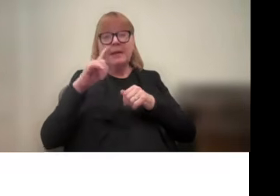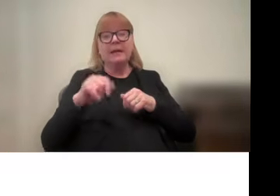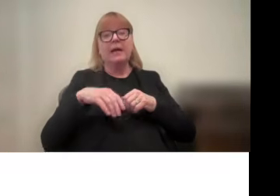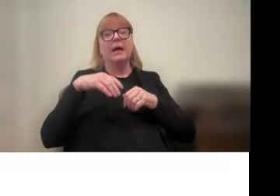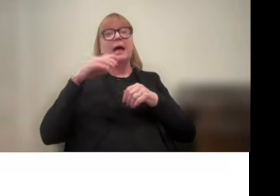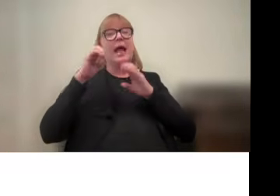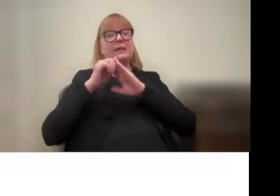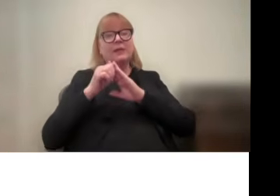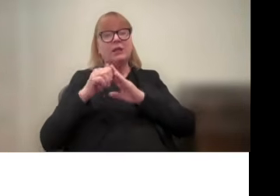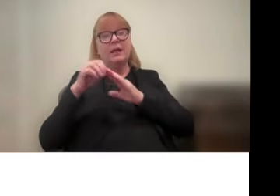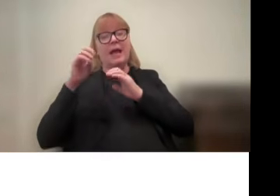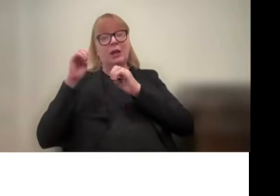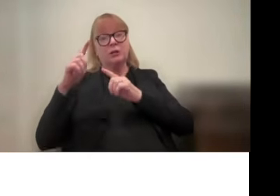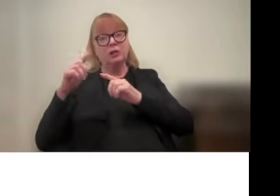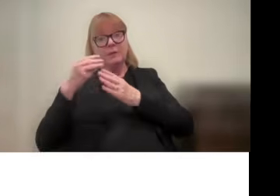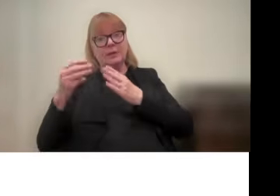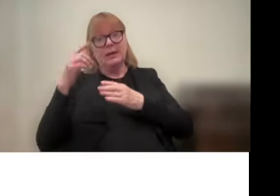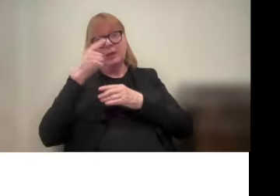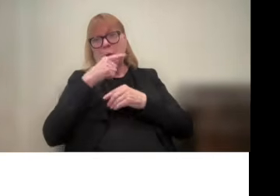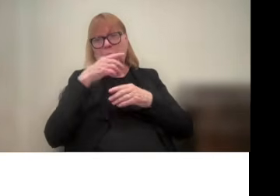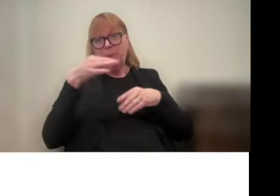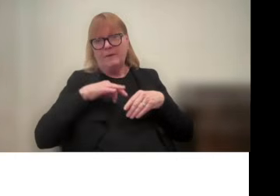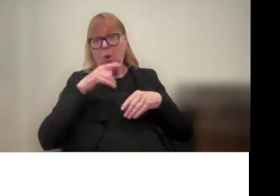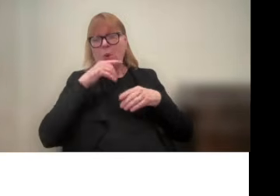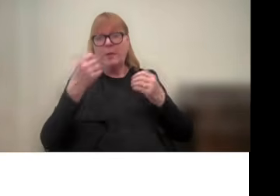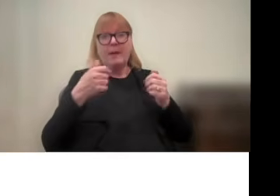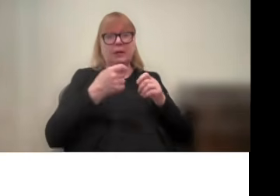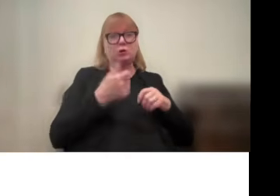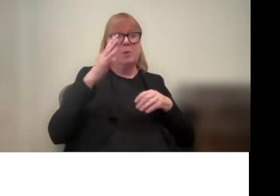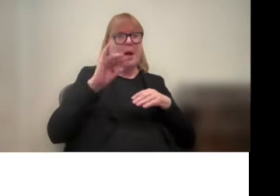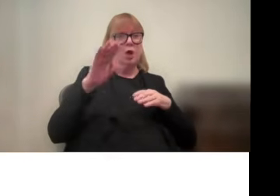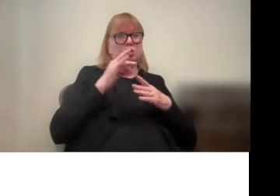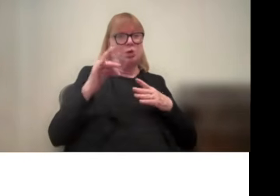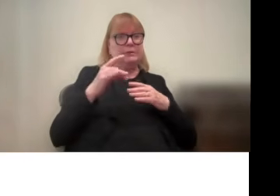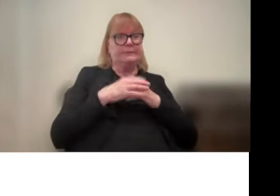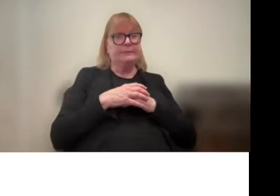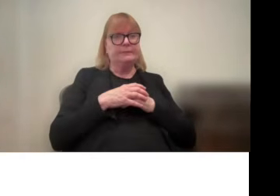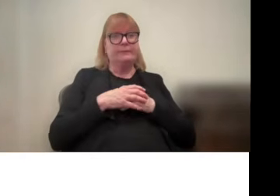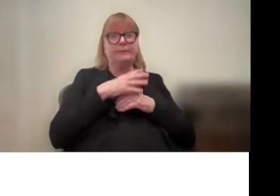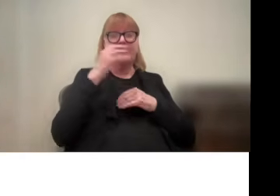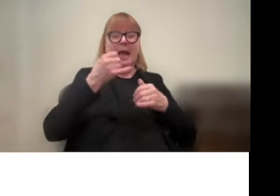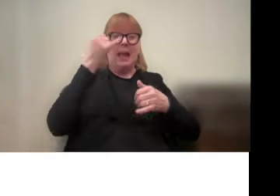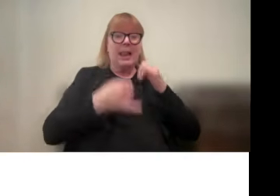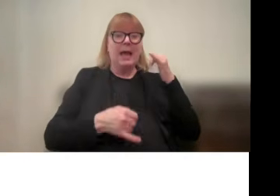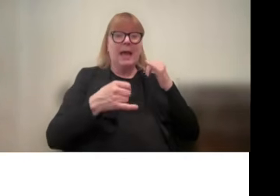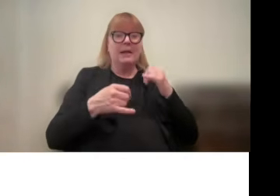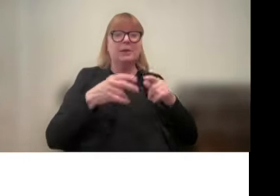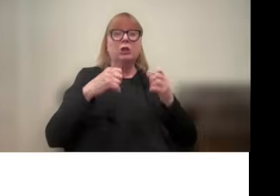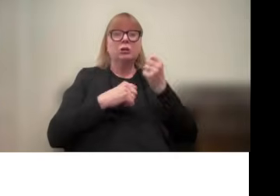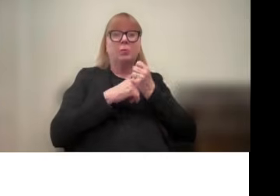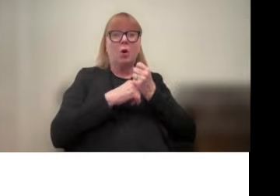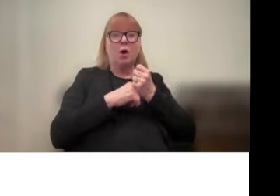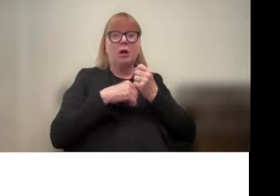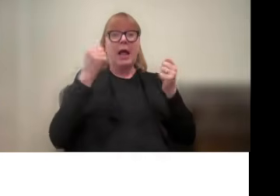educational materials, consider who benefits and who might be excluded by your choices. And the last is to